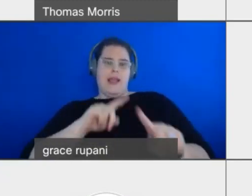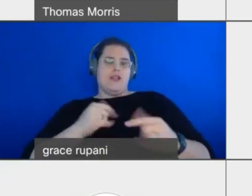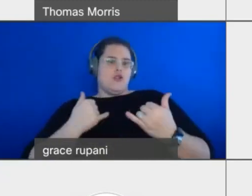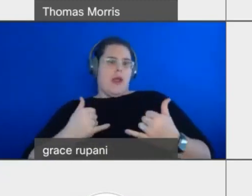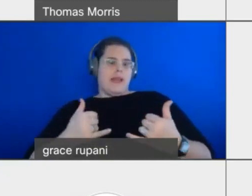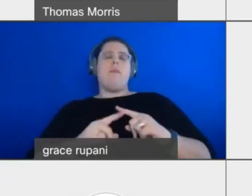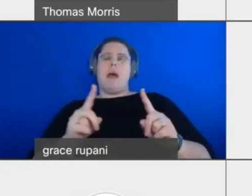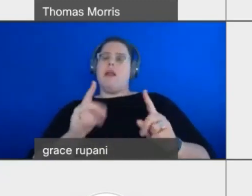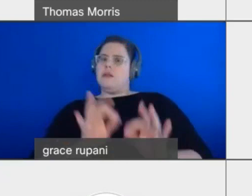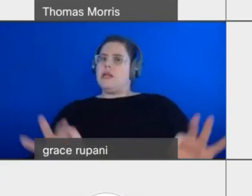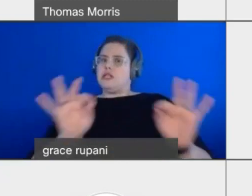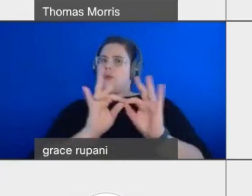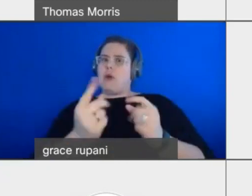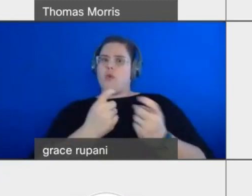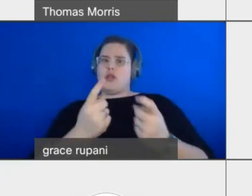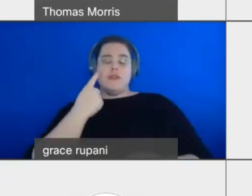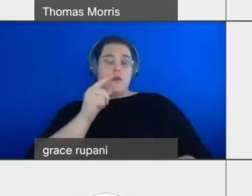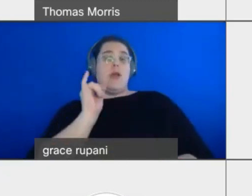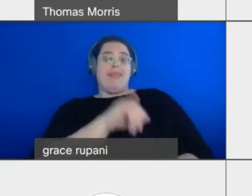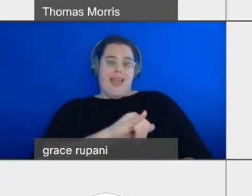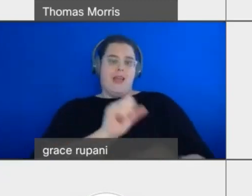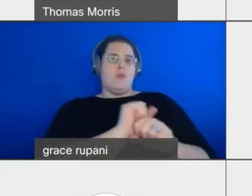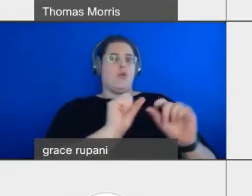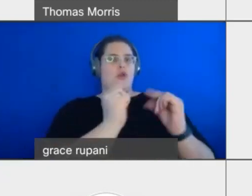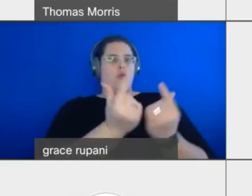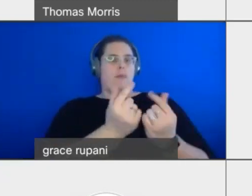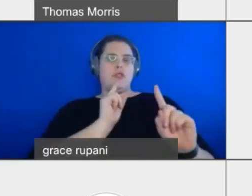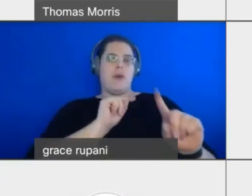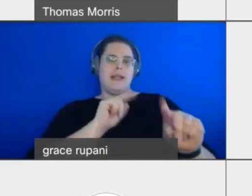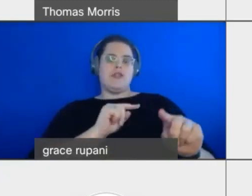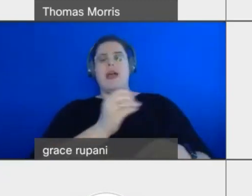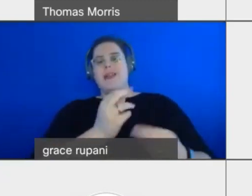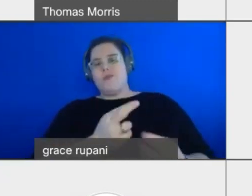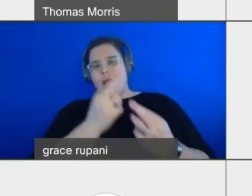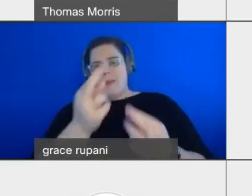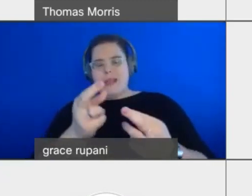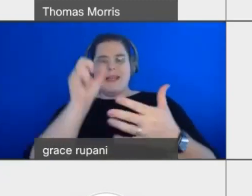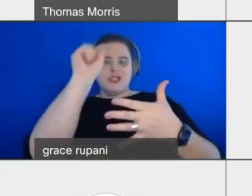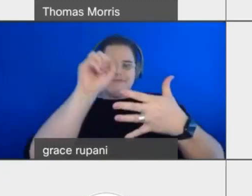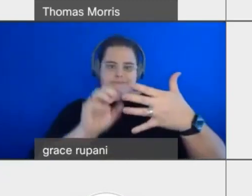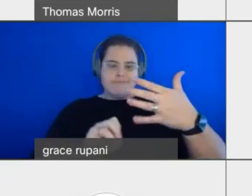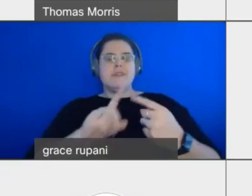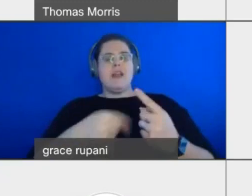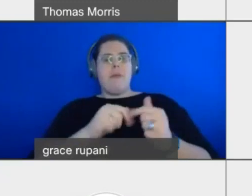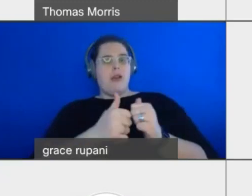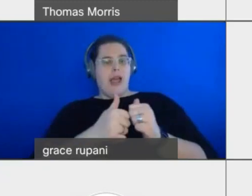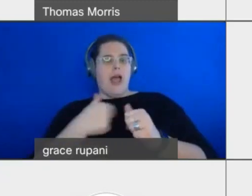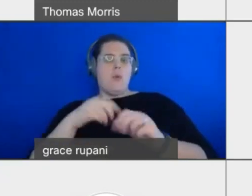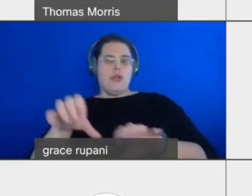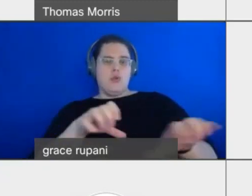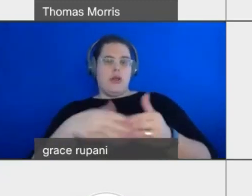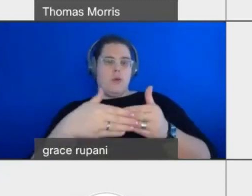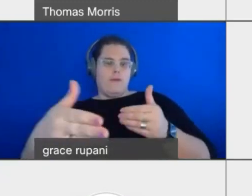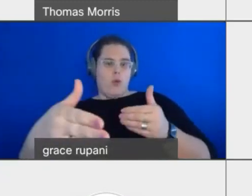questions, I think, for the technology first work group to make recommendations about how we do those things. And then we can go from